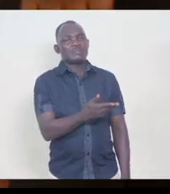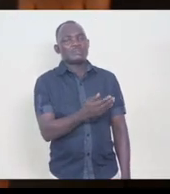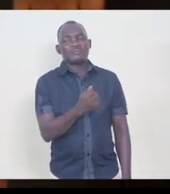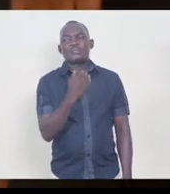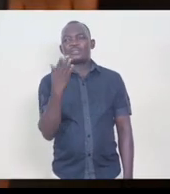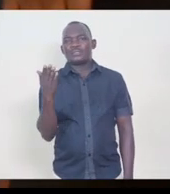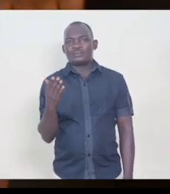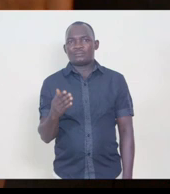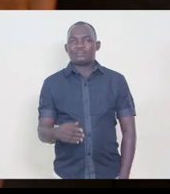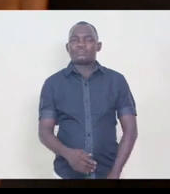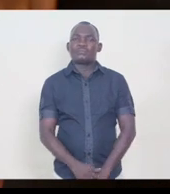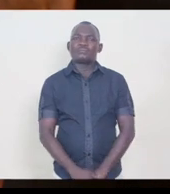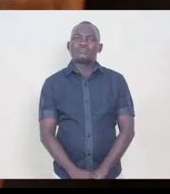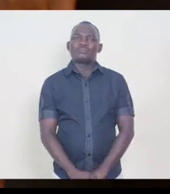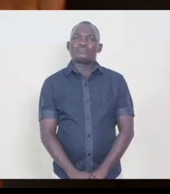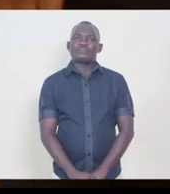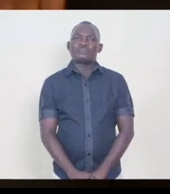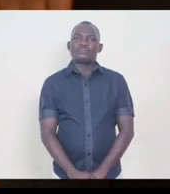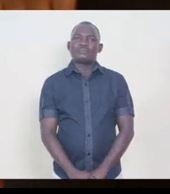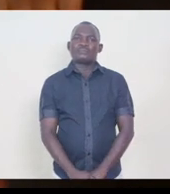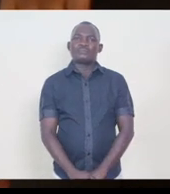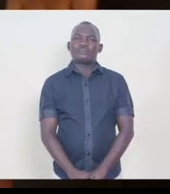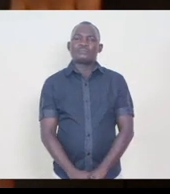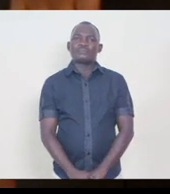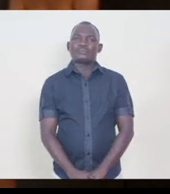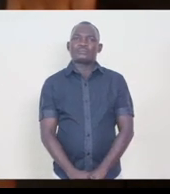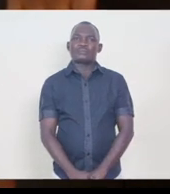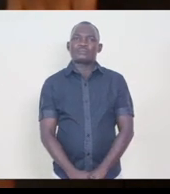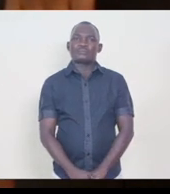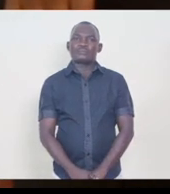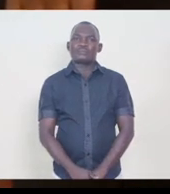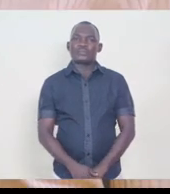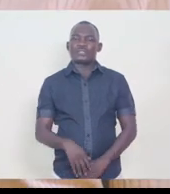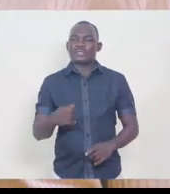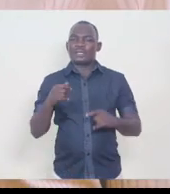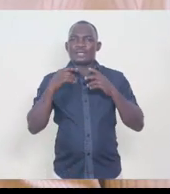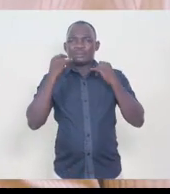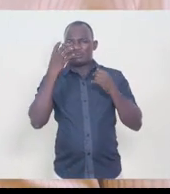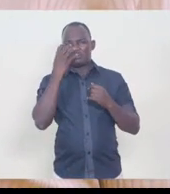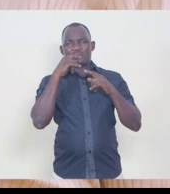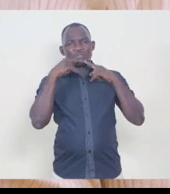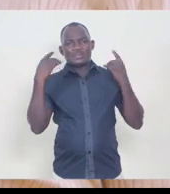Thank you, I heard you. I'll kill you first. Now smile.